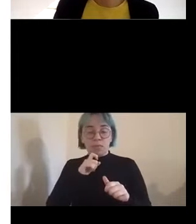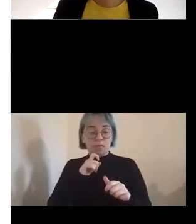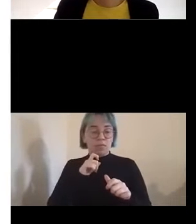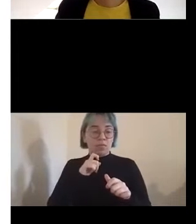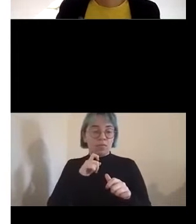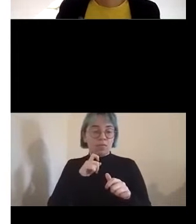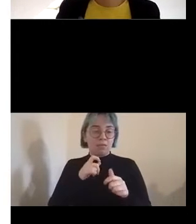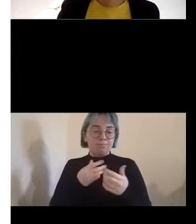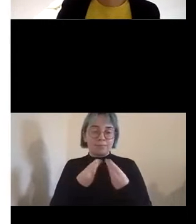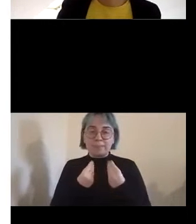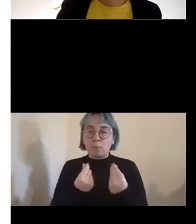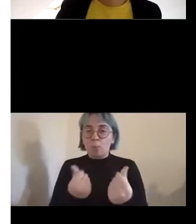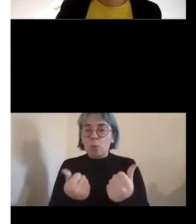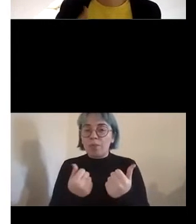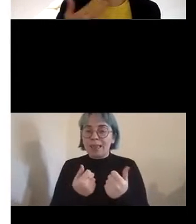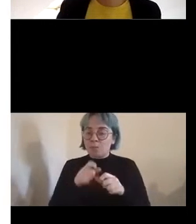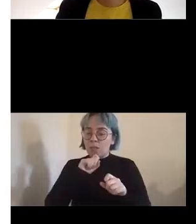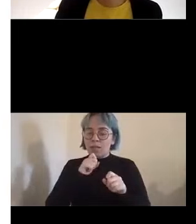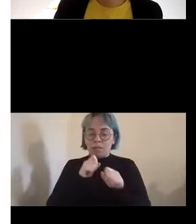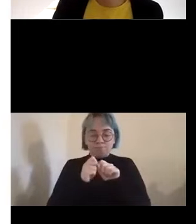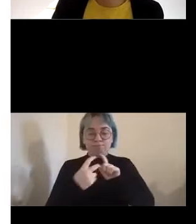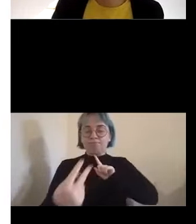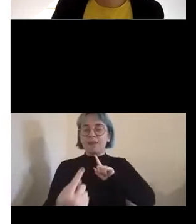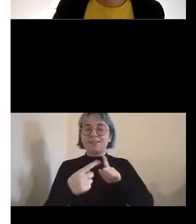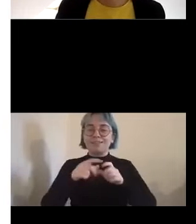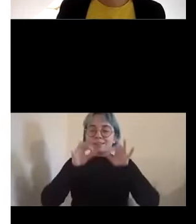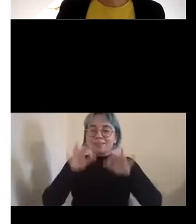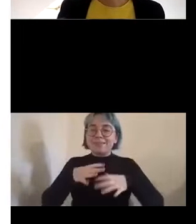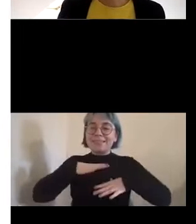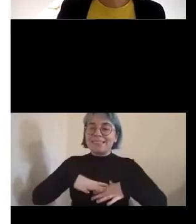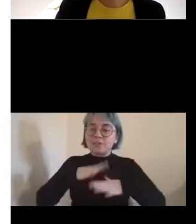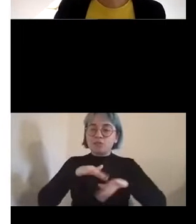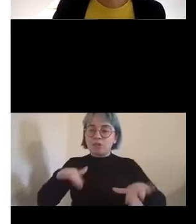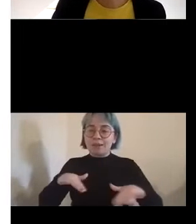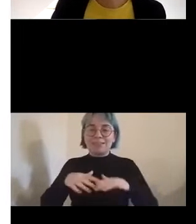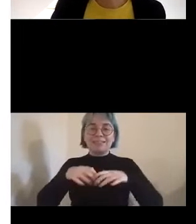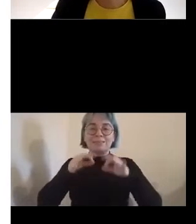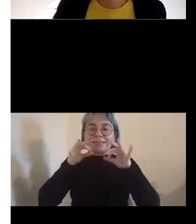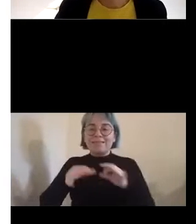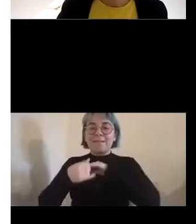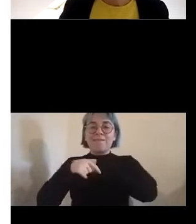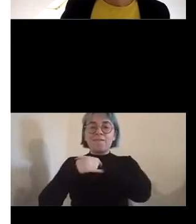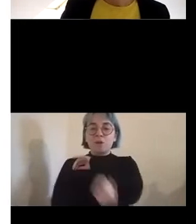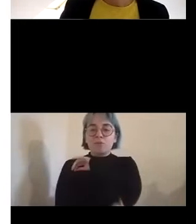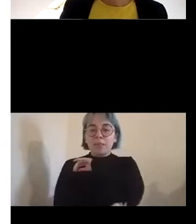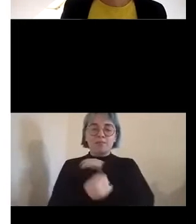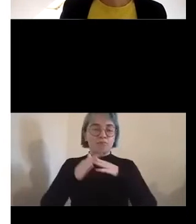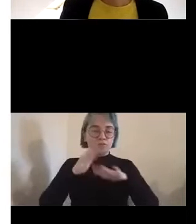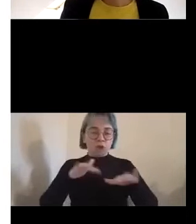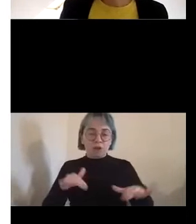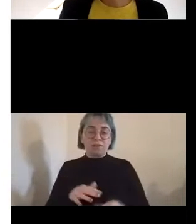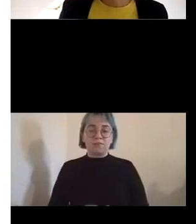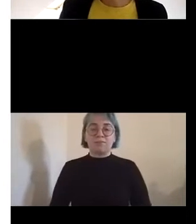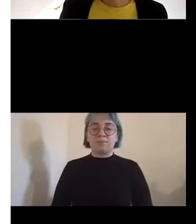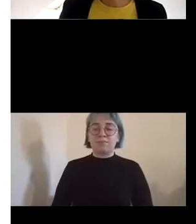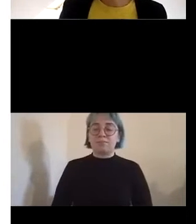reflecting the specific circumstances, the needs of the child, the specific vulnerabilities of the child. And sentencing